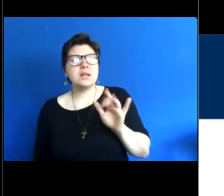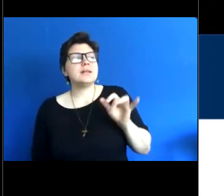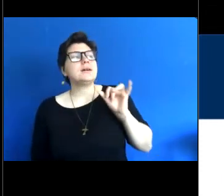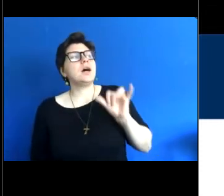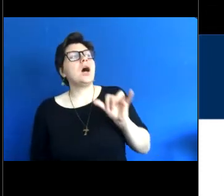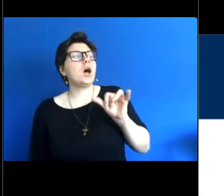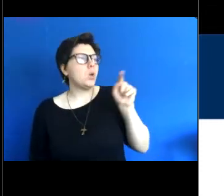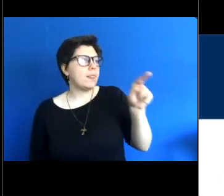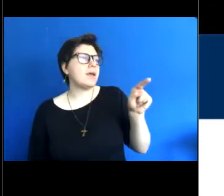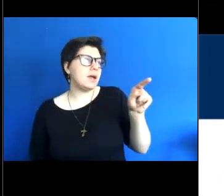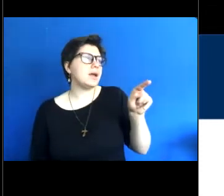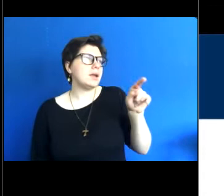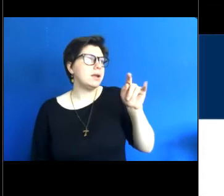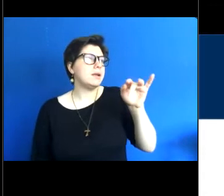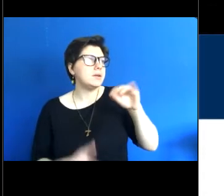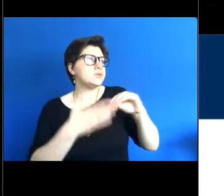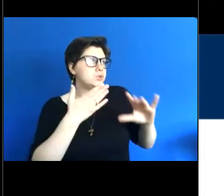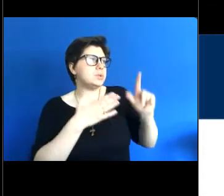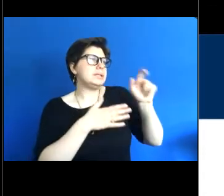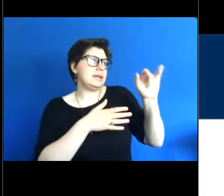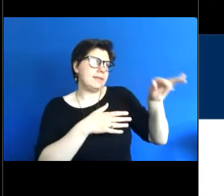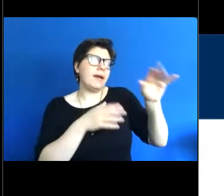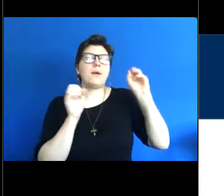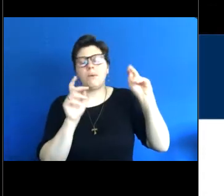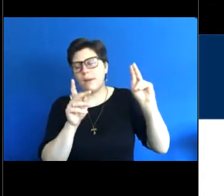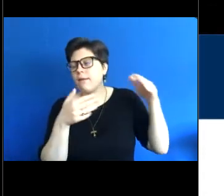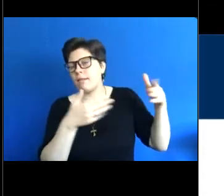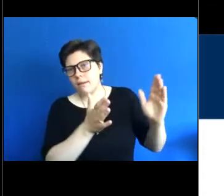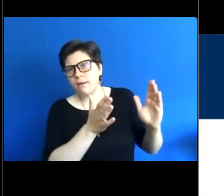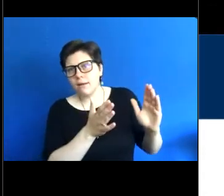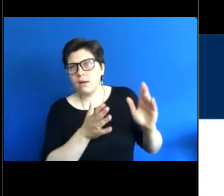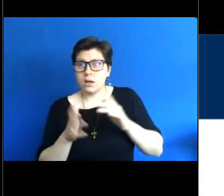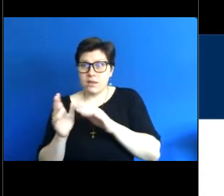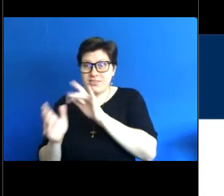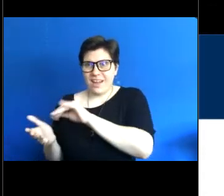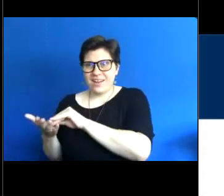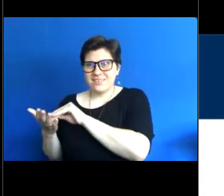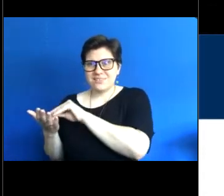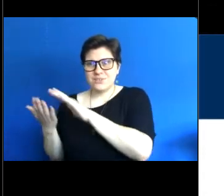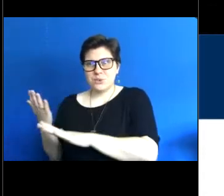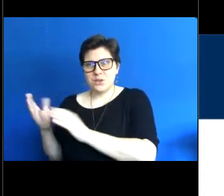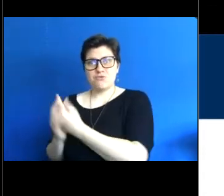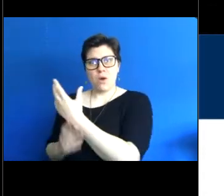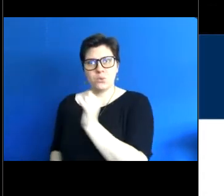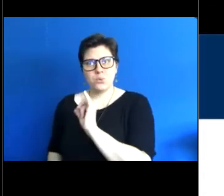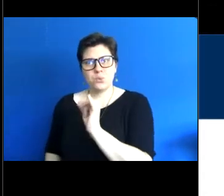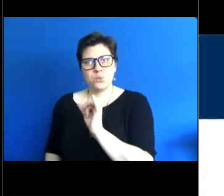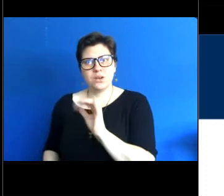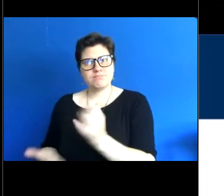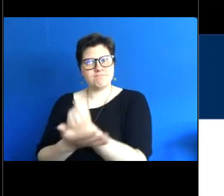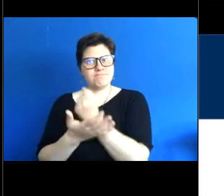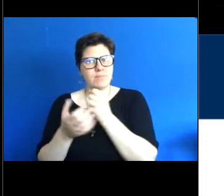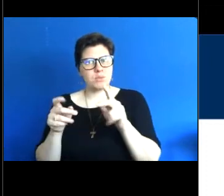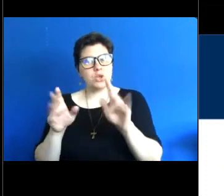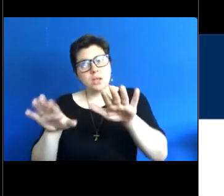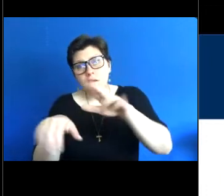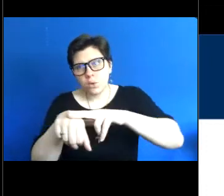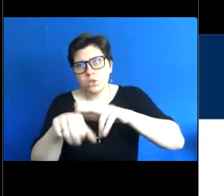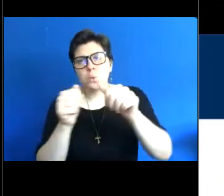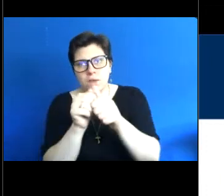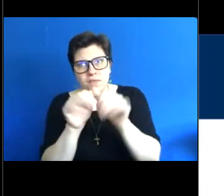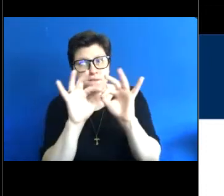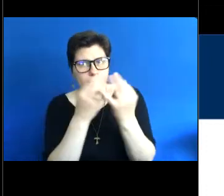needs, so let's let him do that. So again, it's that opportunity to, with the family's permission, to